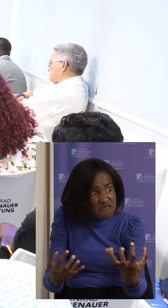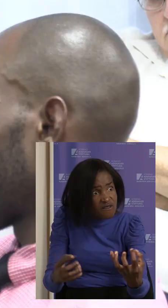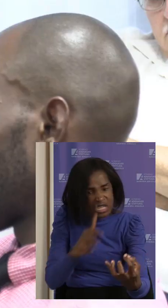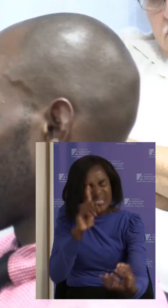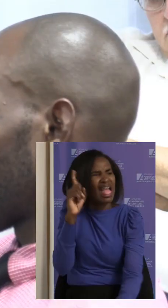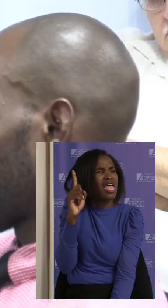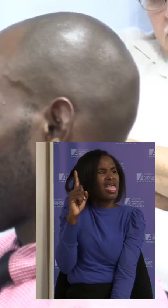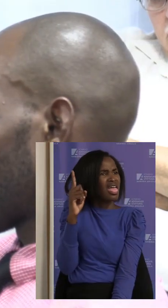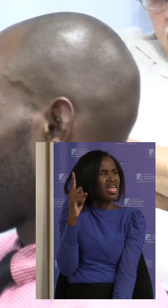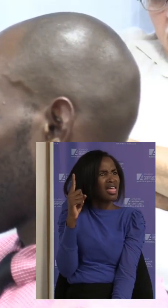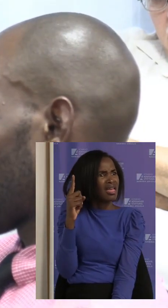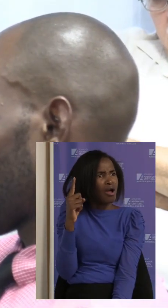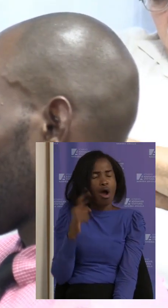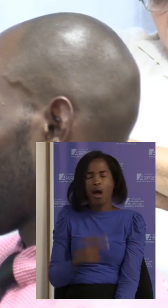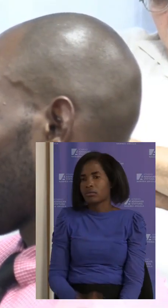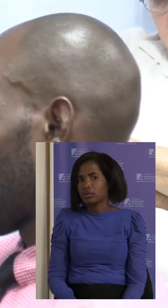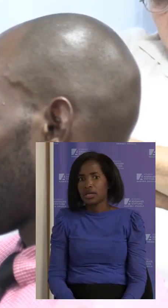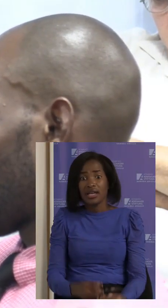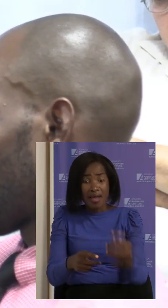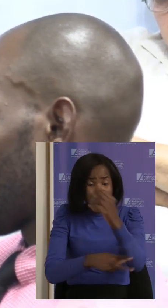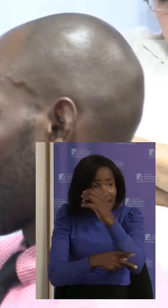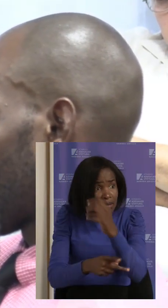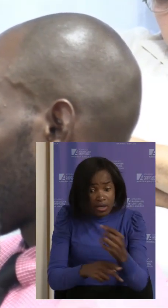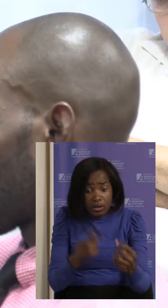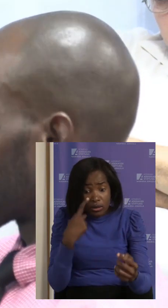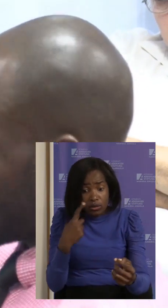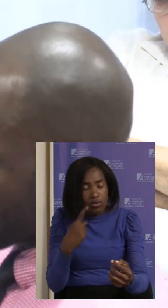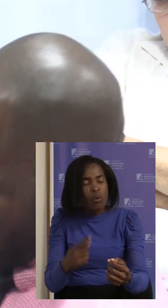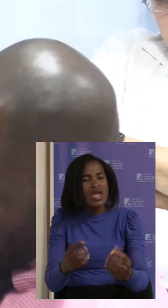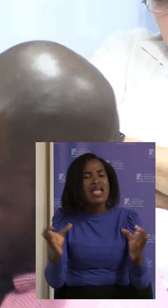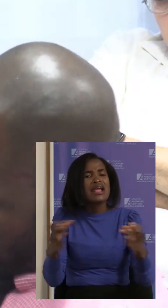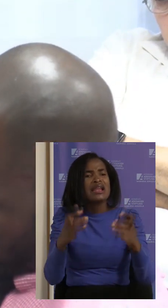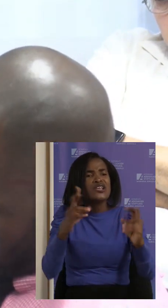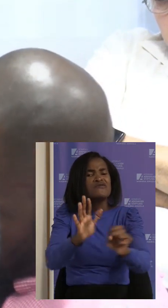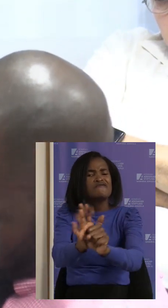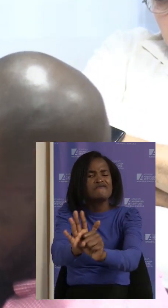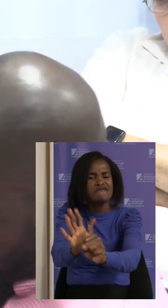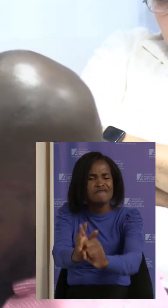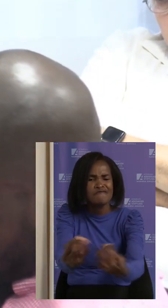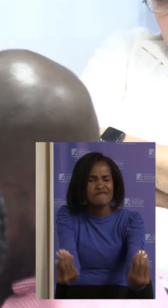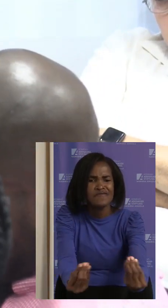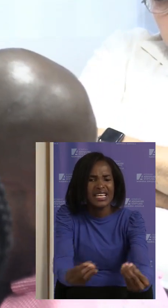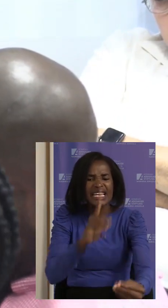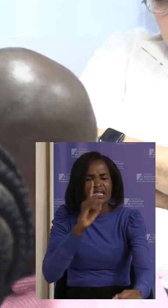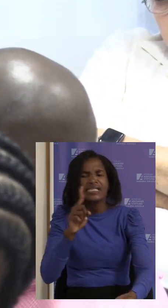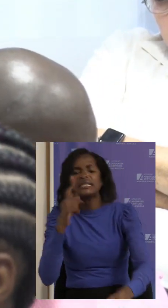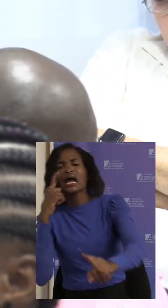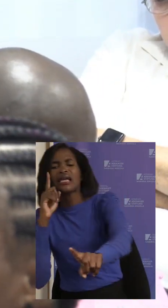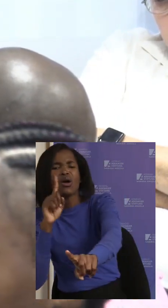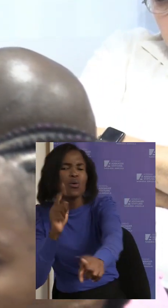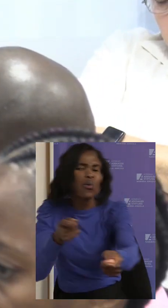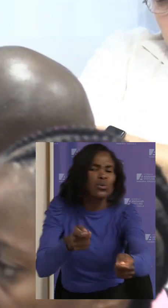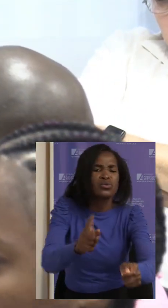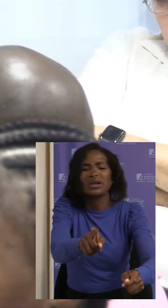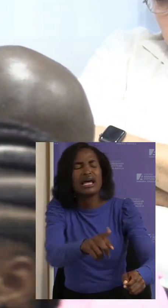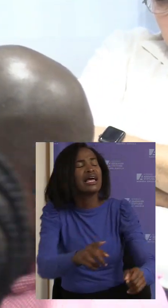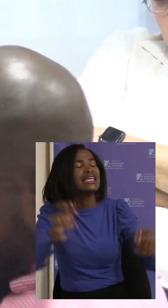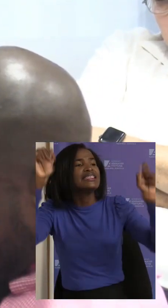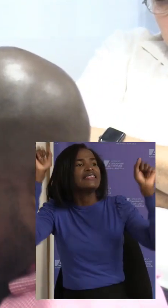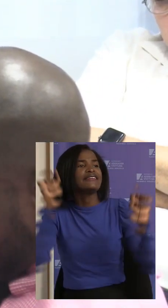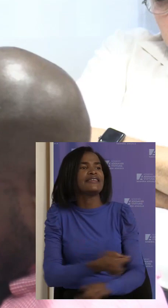teacher-learner ratio. If you look at even from the primary, you'll find that they are overclouded. And then the teacher could not be able to control and pay attention to the